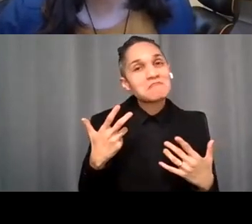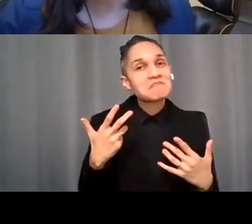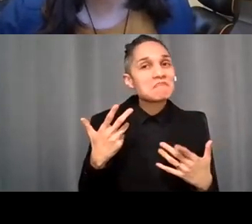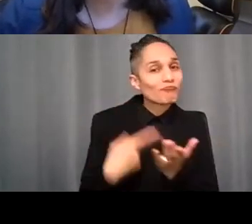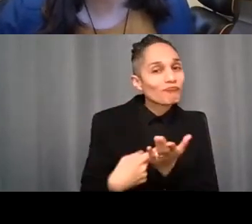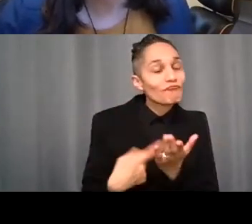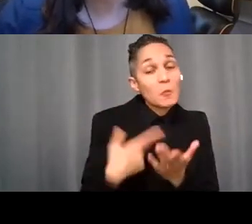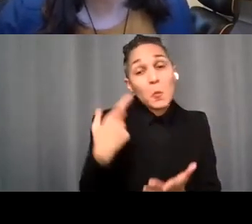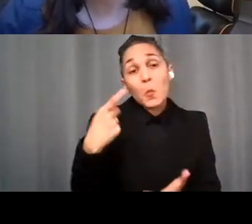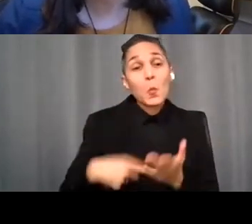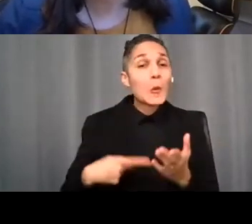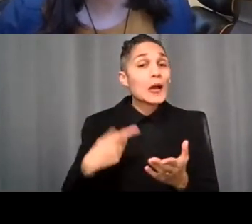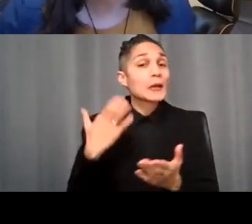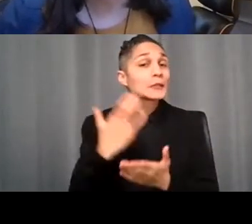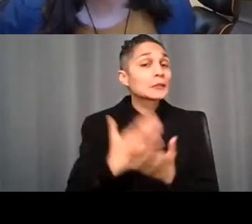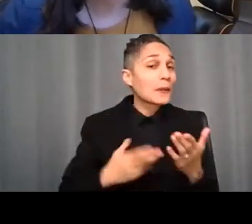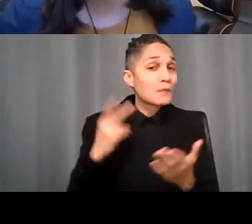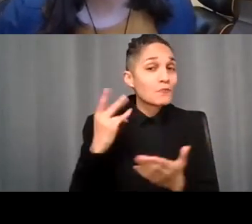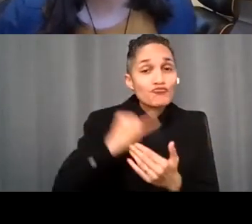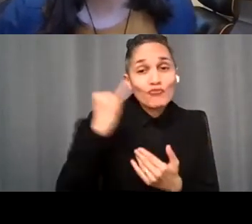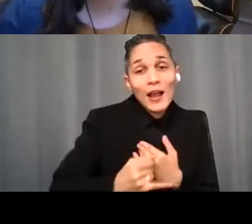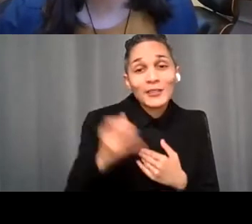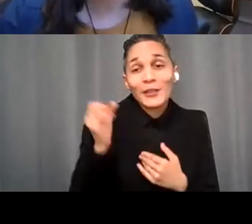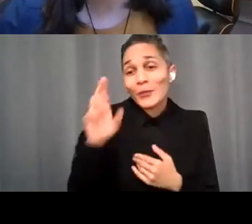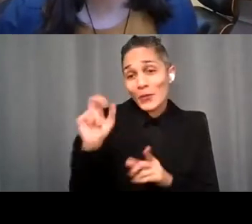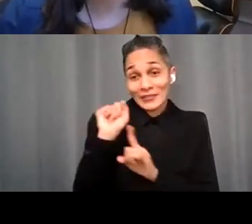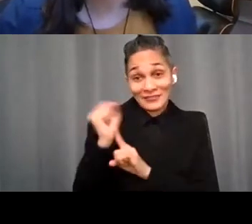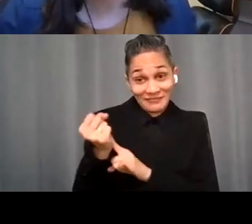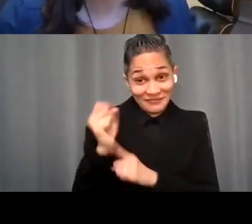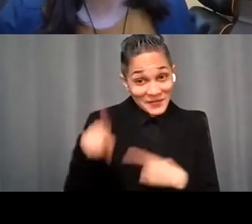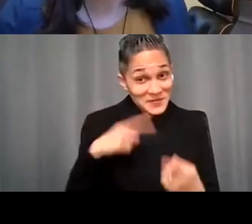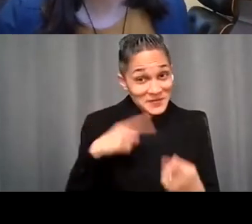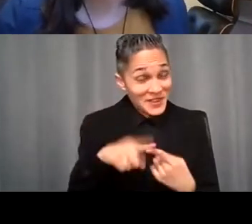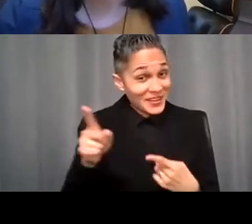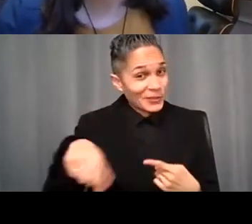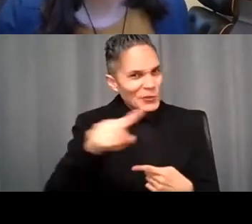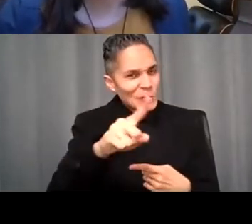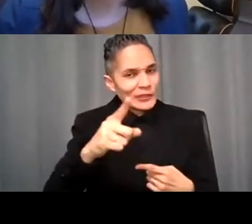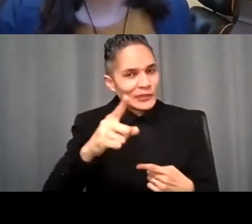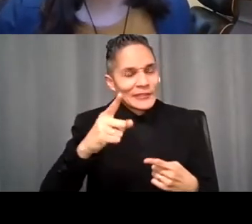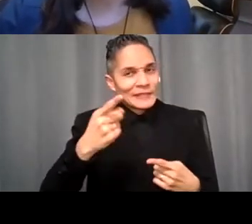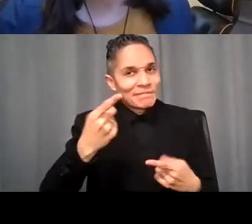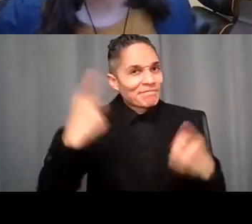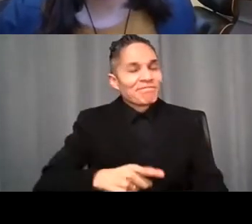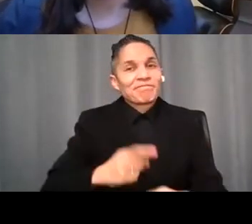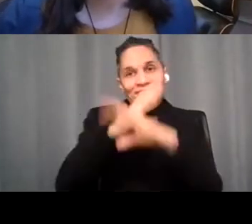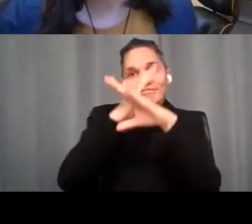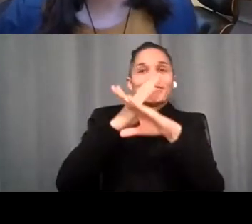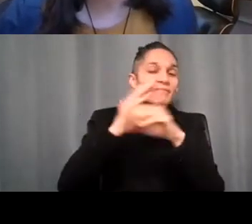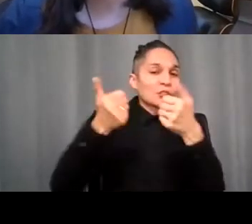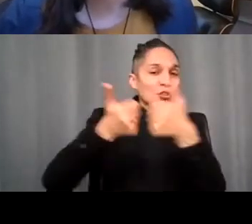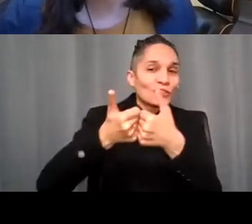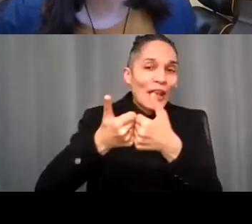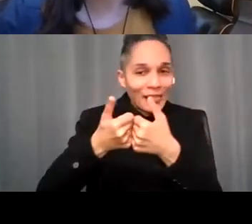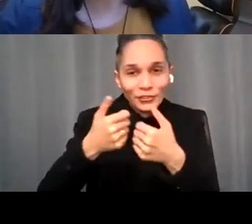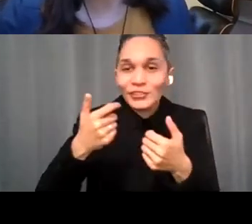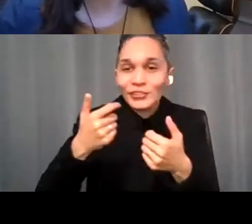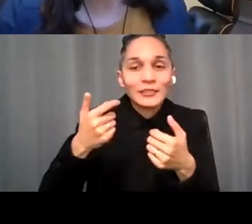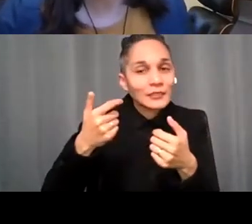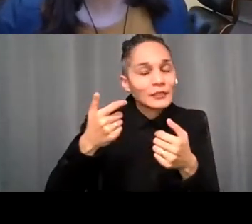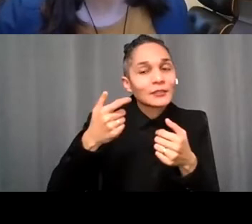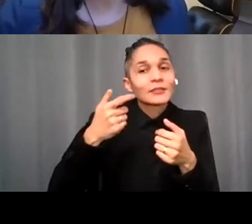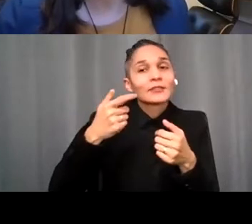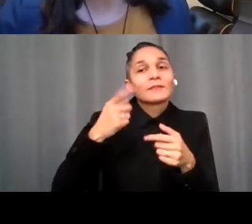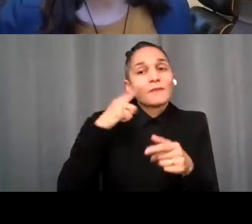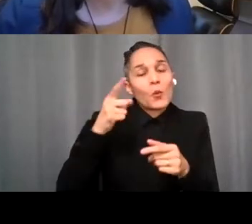some projects or scenarios where you've encountered challenges in getting to an authentic